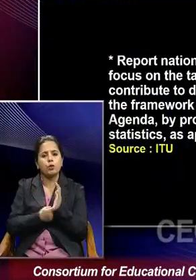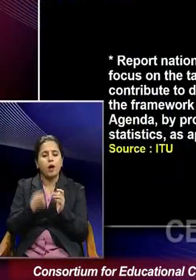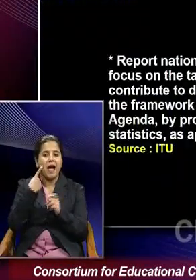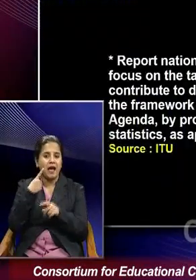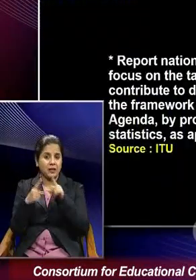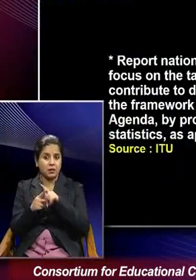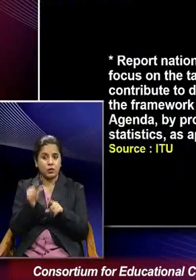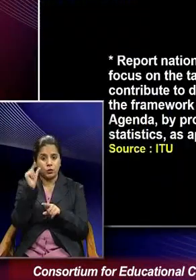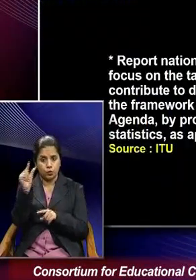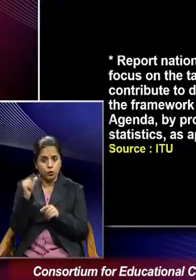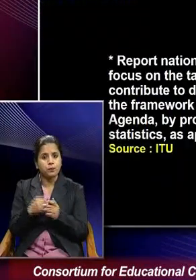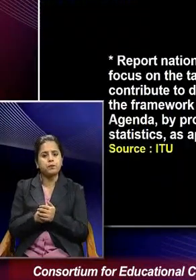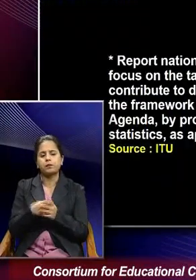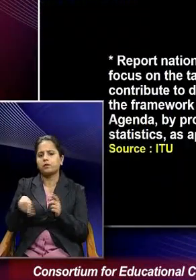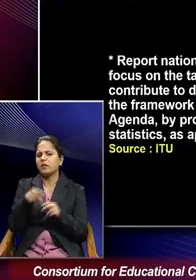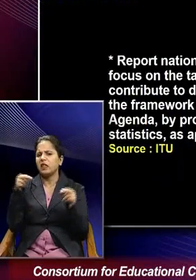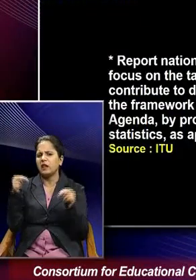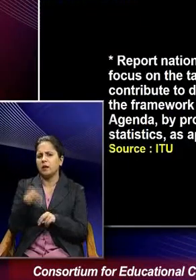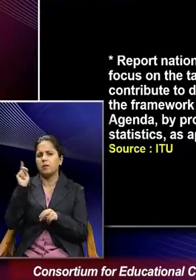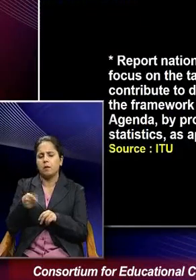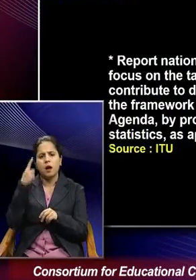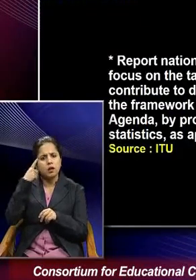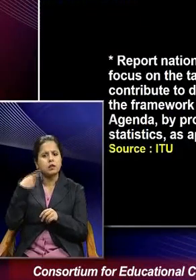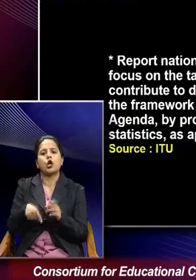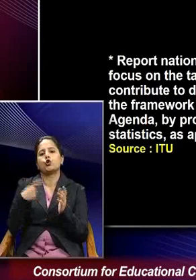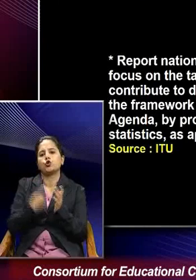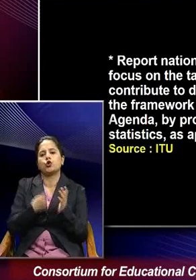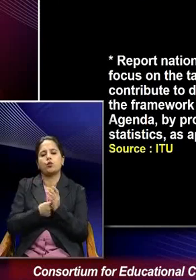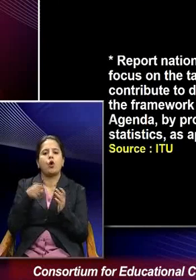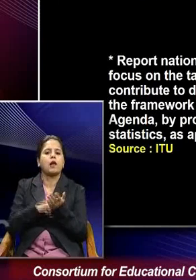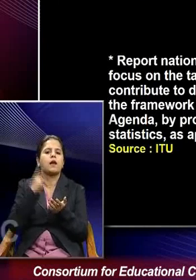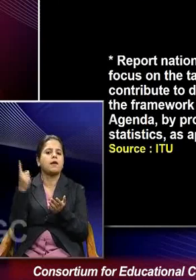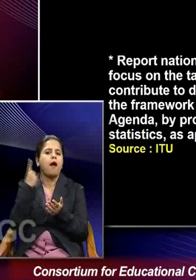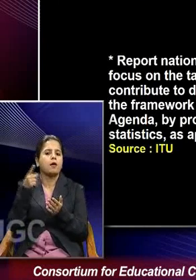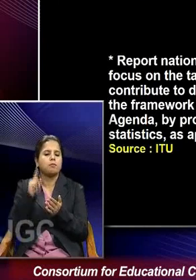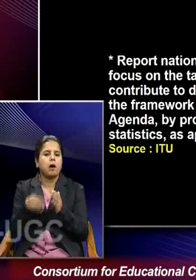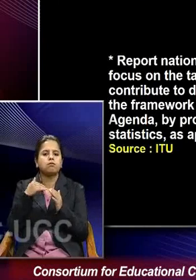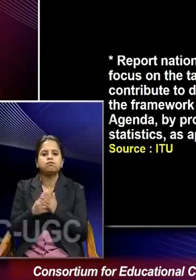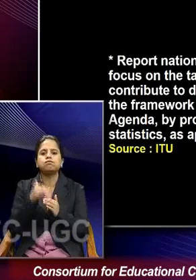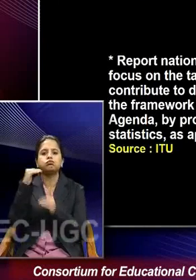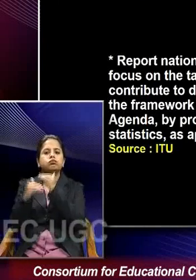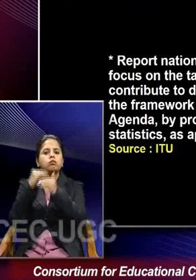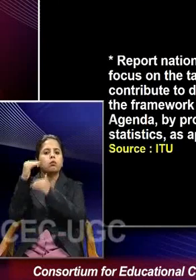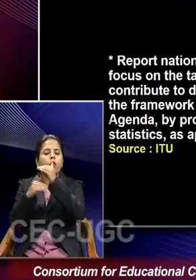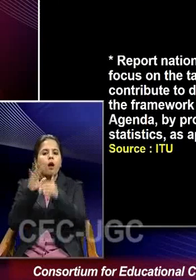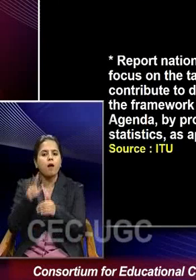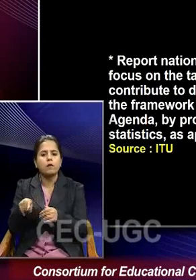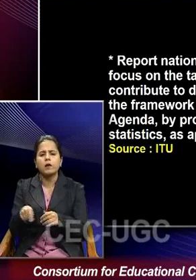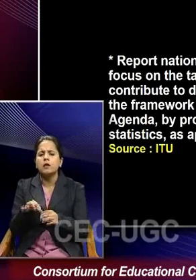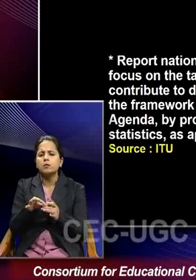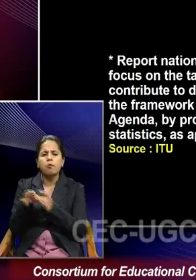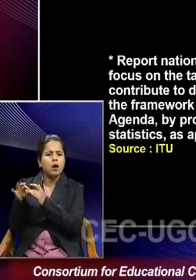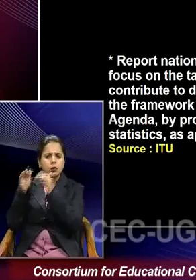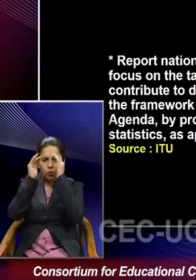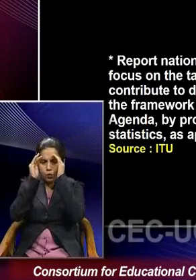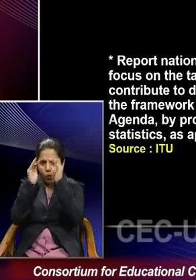ITU, that is, there is a need for reporting national progress with special focus on